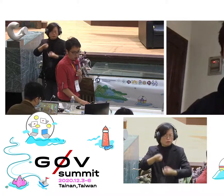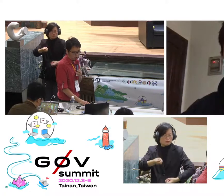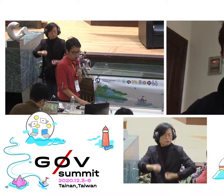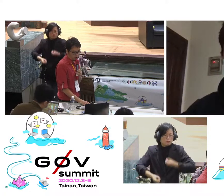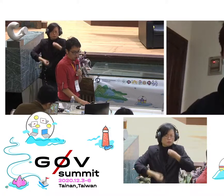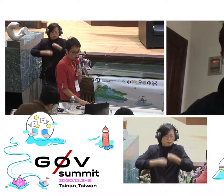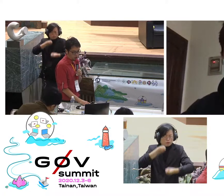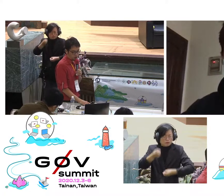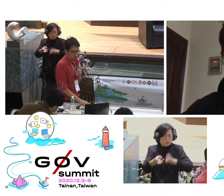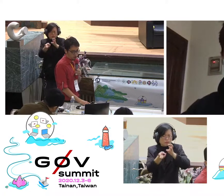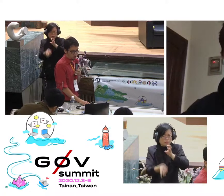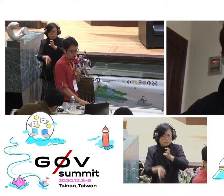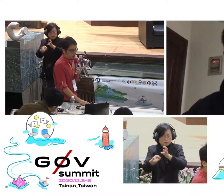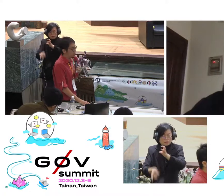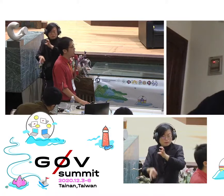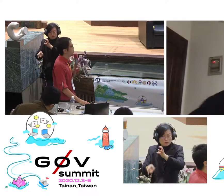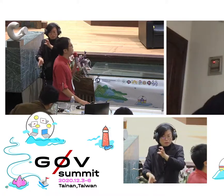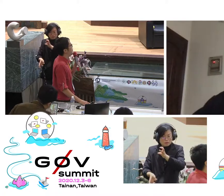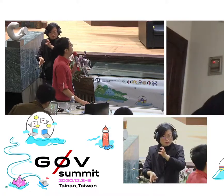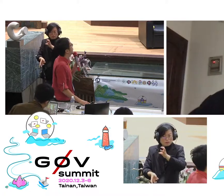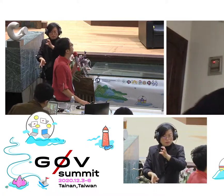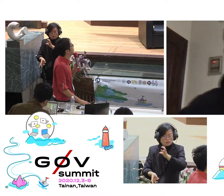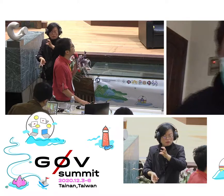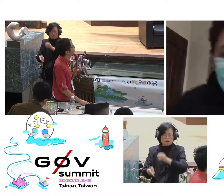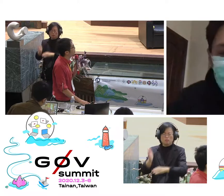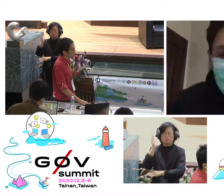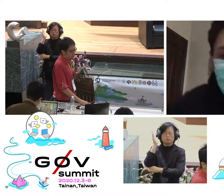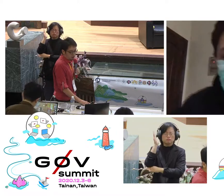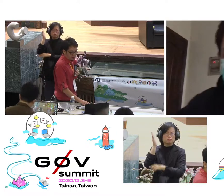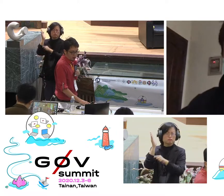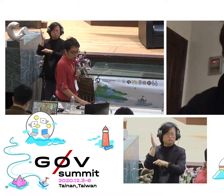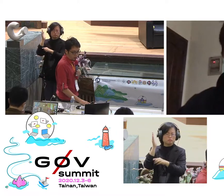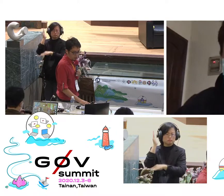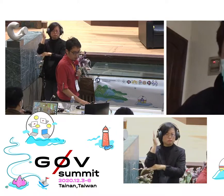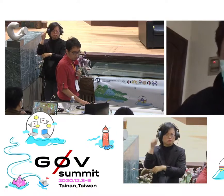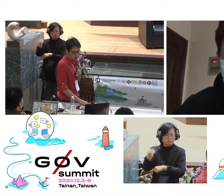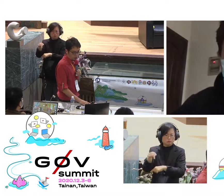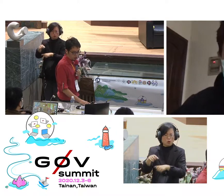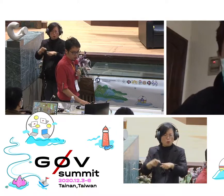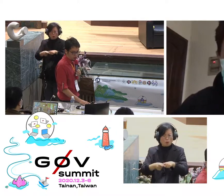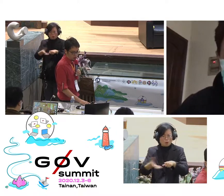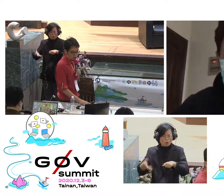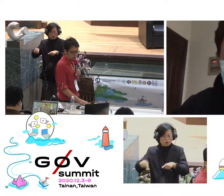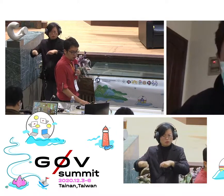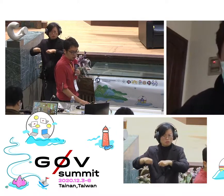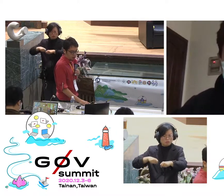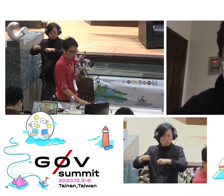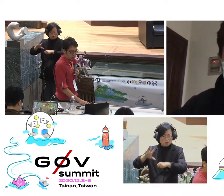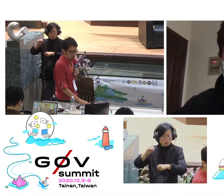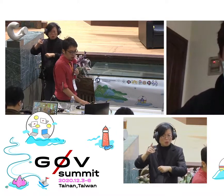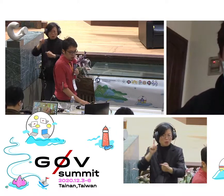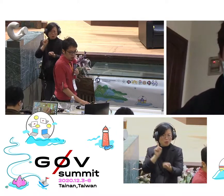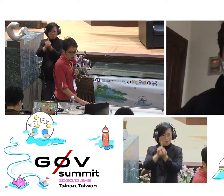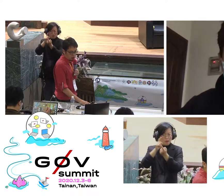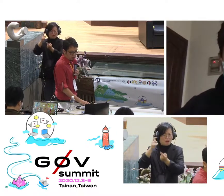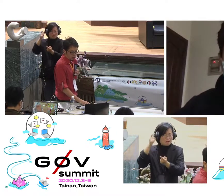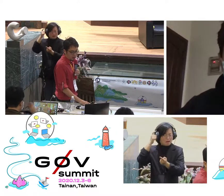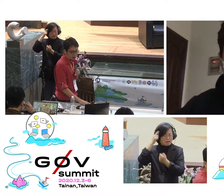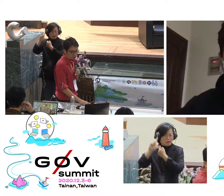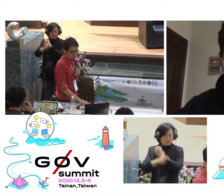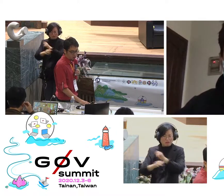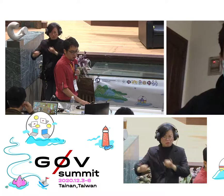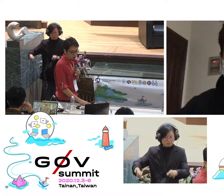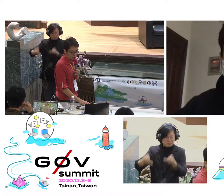while you are publishing this strategy in Pakistan? And the third question is, in Pakistan,